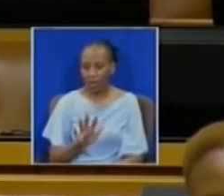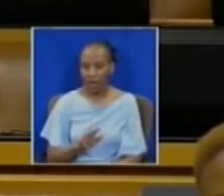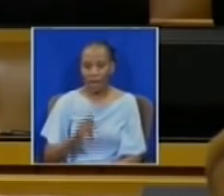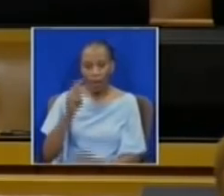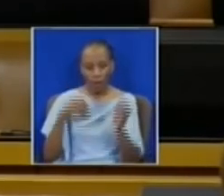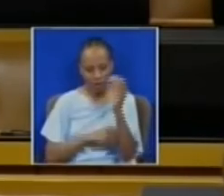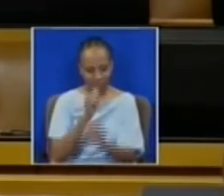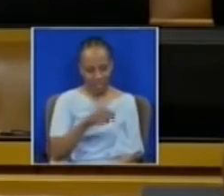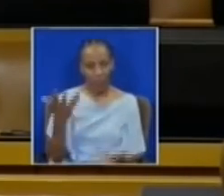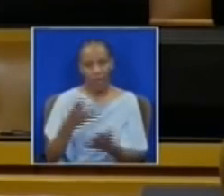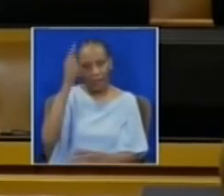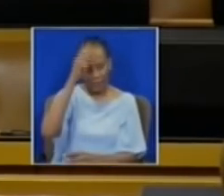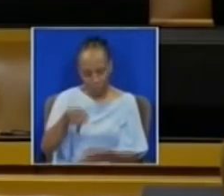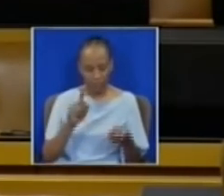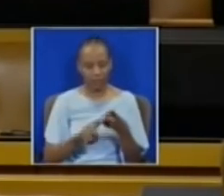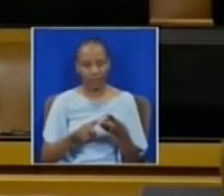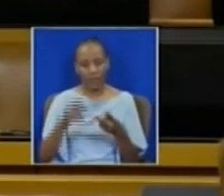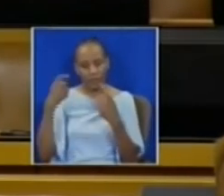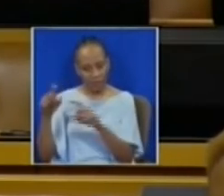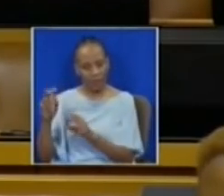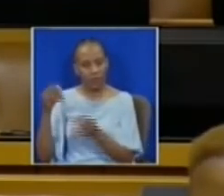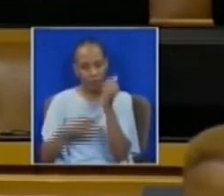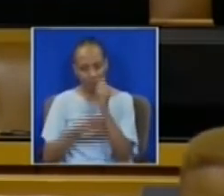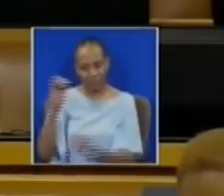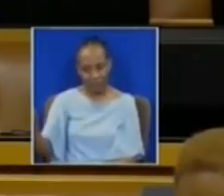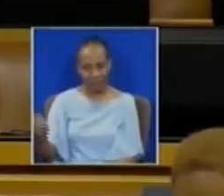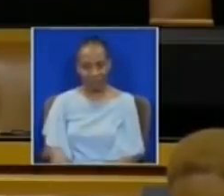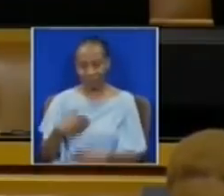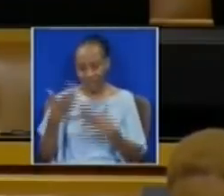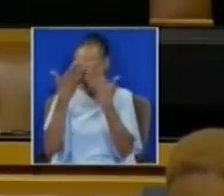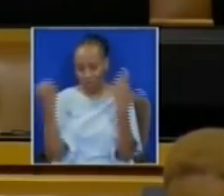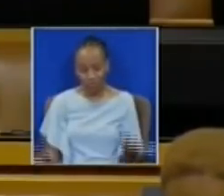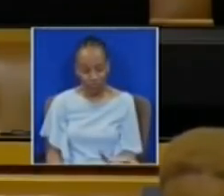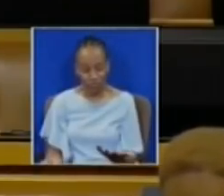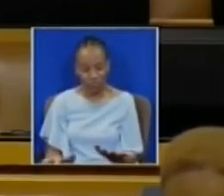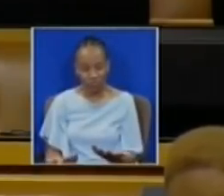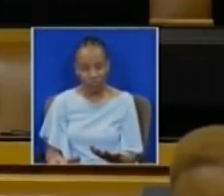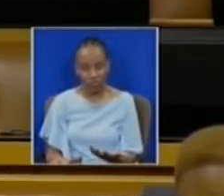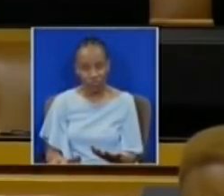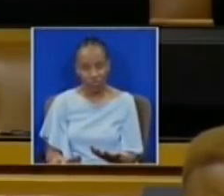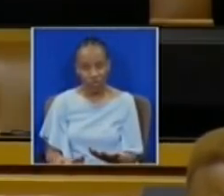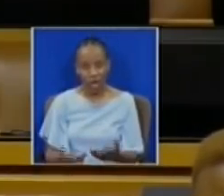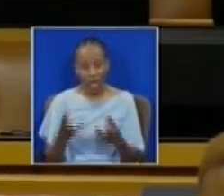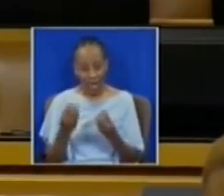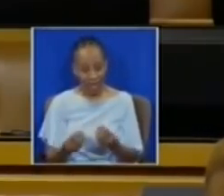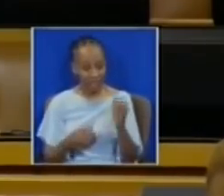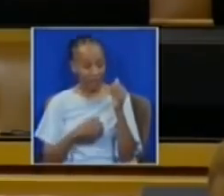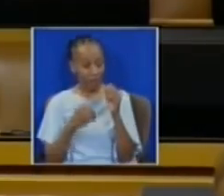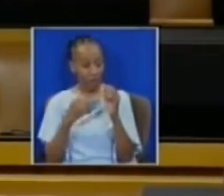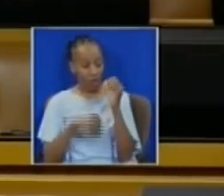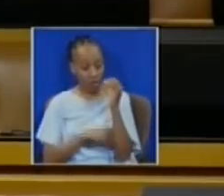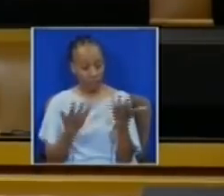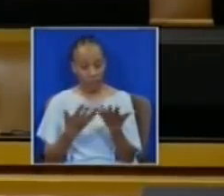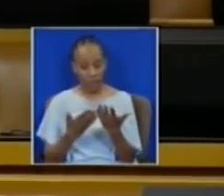to firmly put our foot down, and the Rules Committee agreed with us. Ministers have an obligation to give the South African